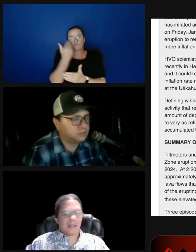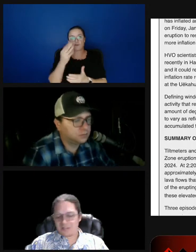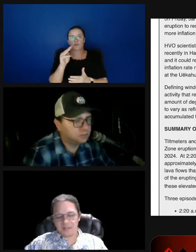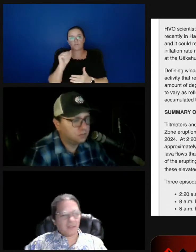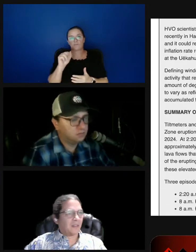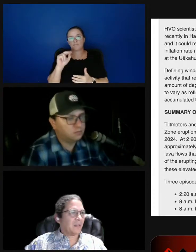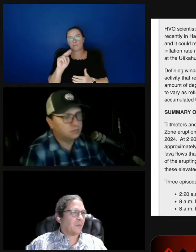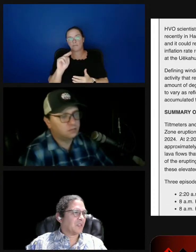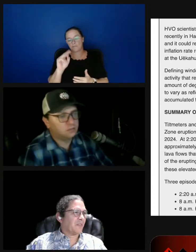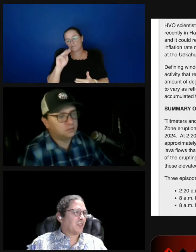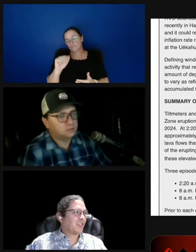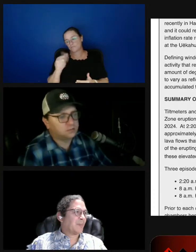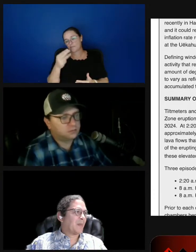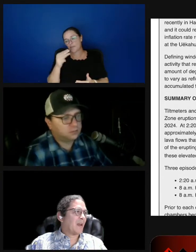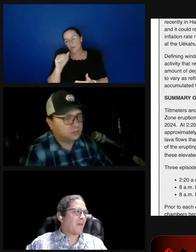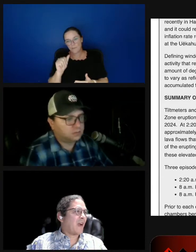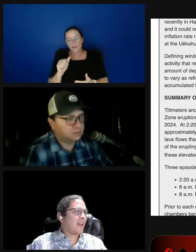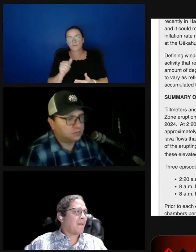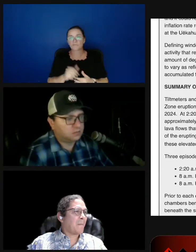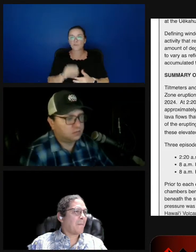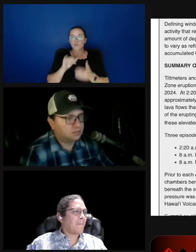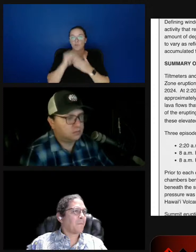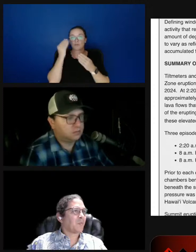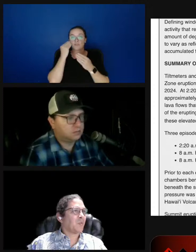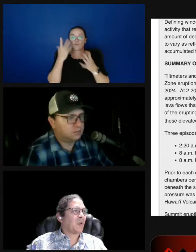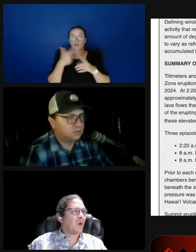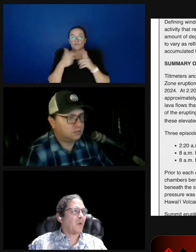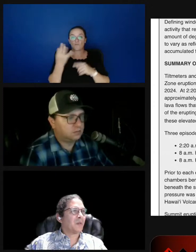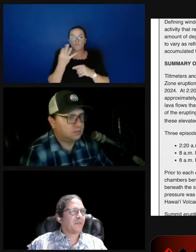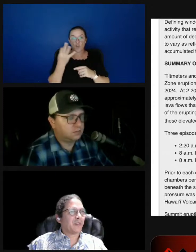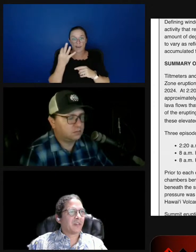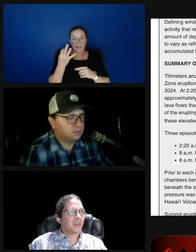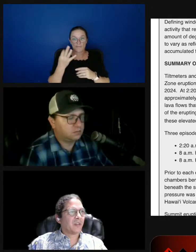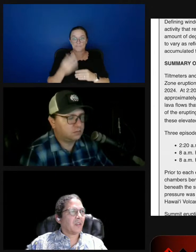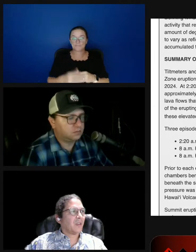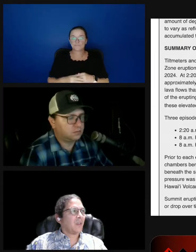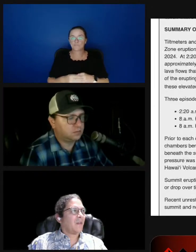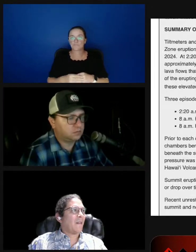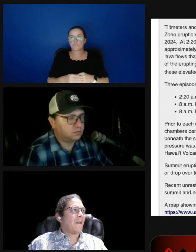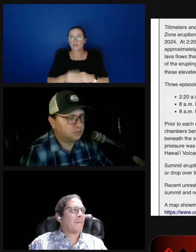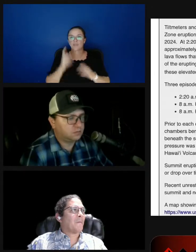So that's was the information statement they put out on Friday, noting all different